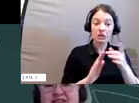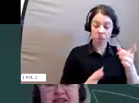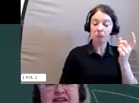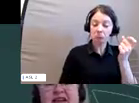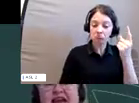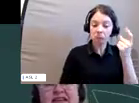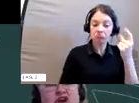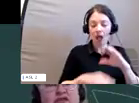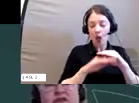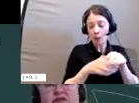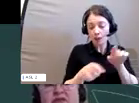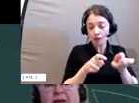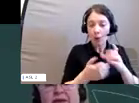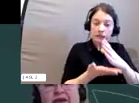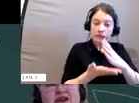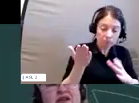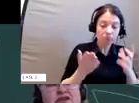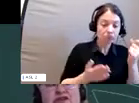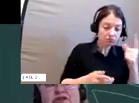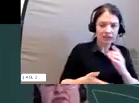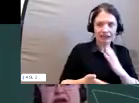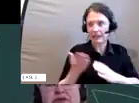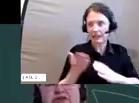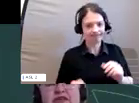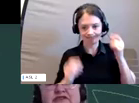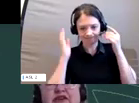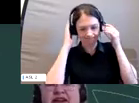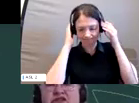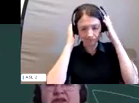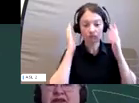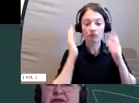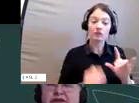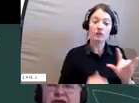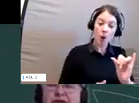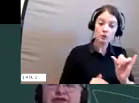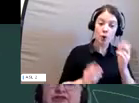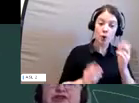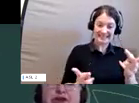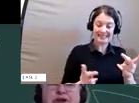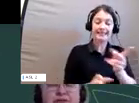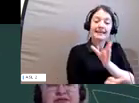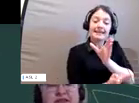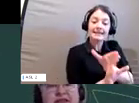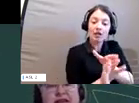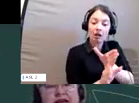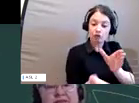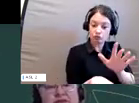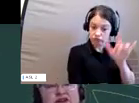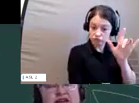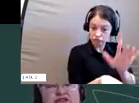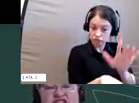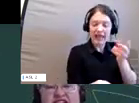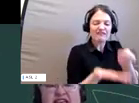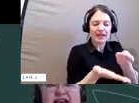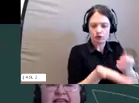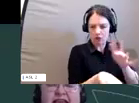what it isn't. And it's often caught up in psychological abuse and financial abuse terms. So